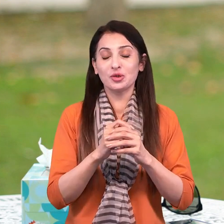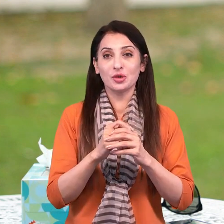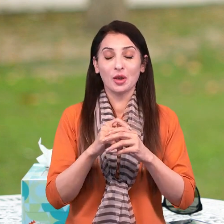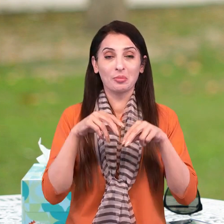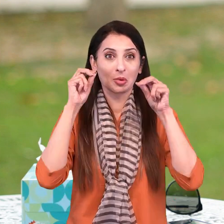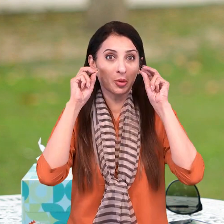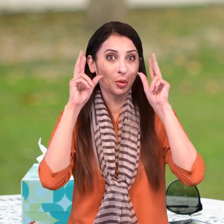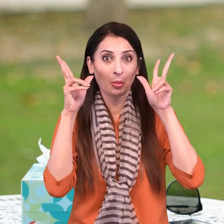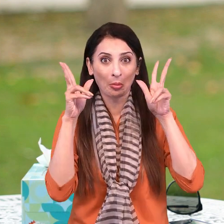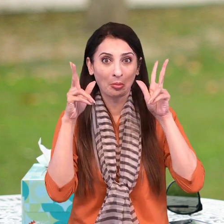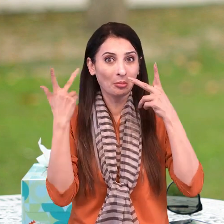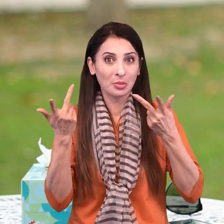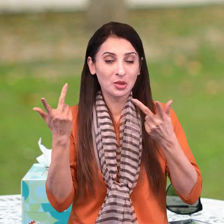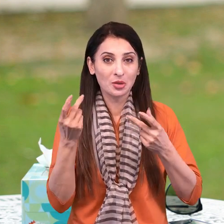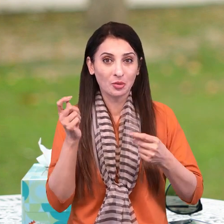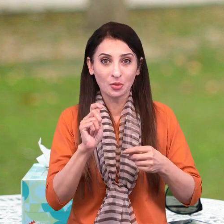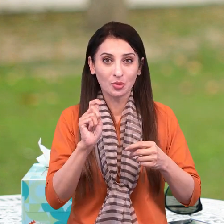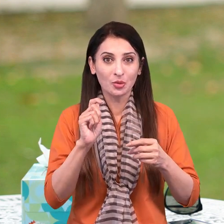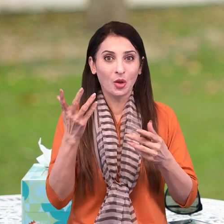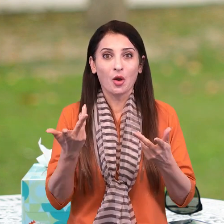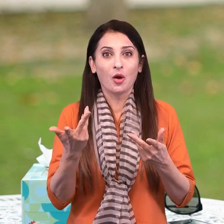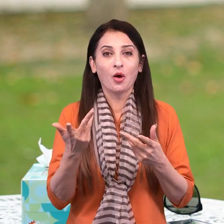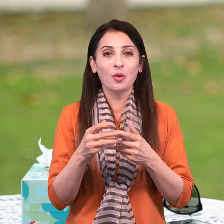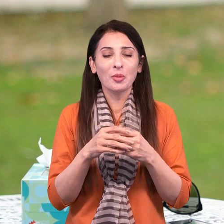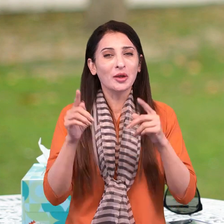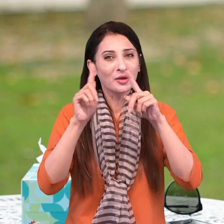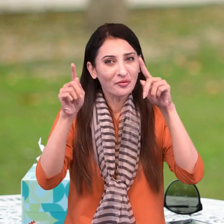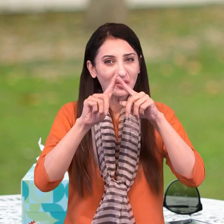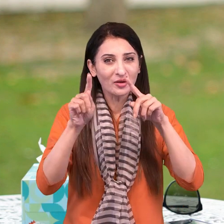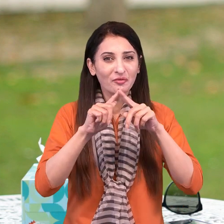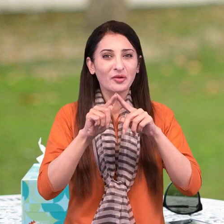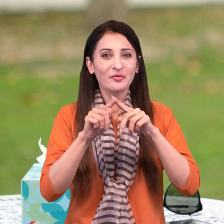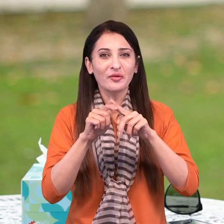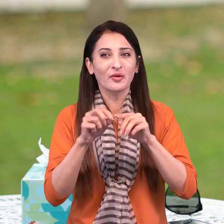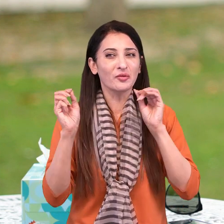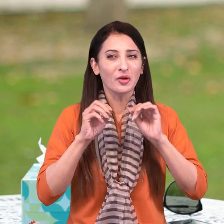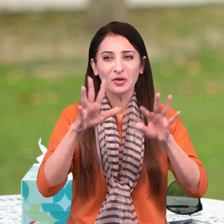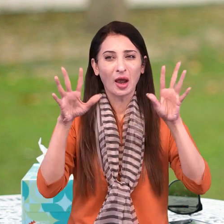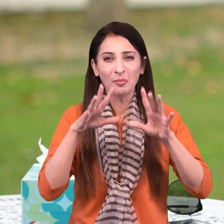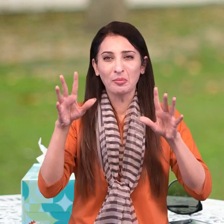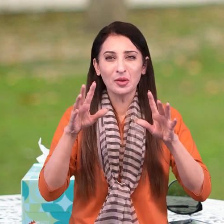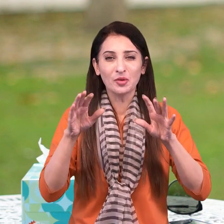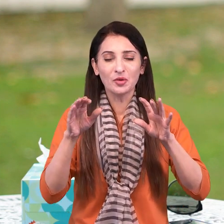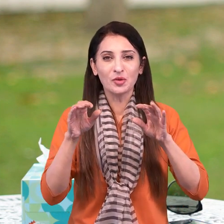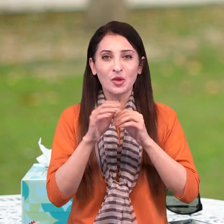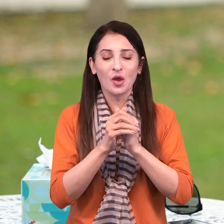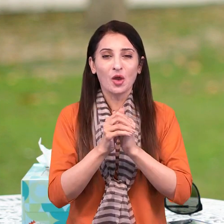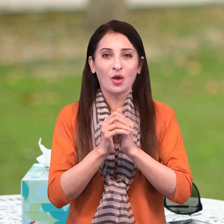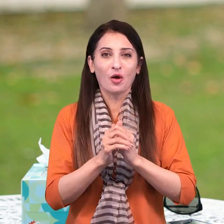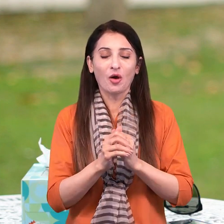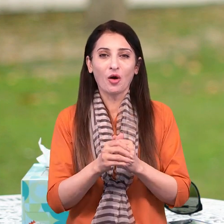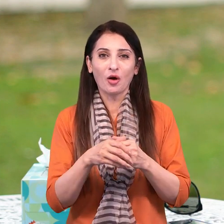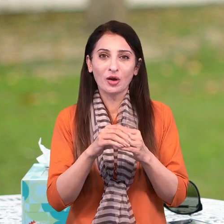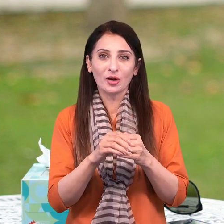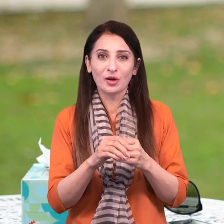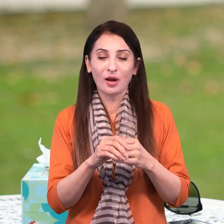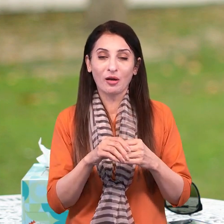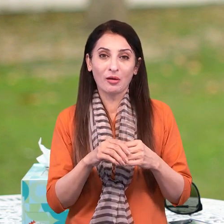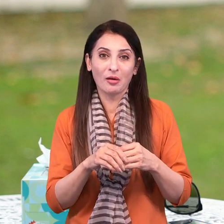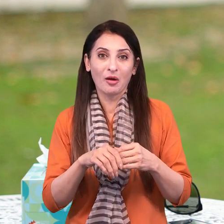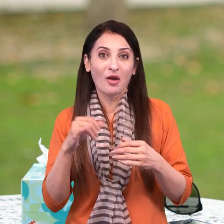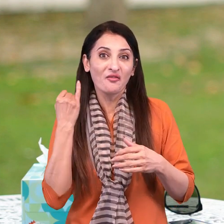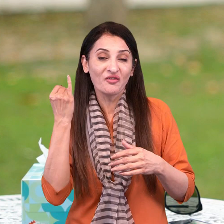You know, when I started working in Milan, did some international campaigns and fashion campaigns. So that's